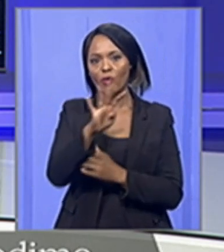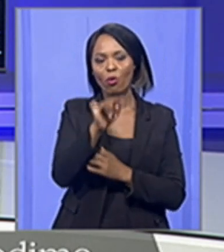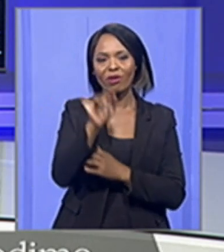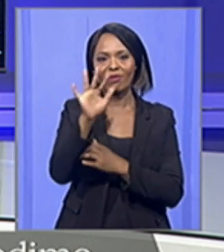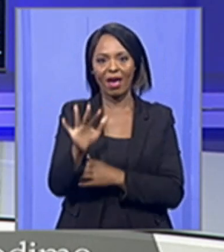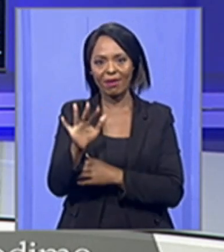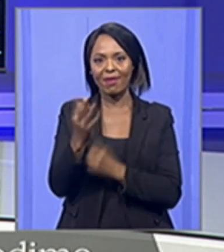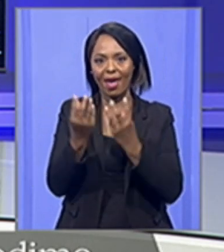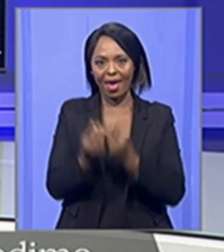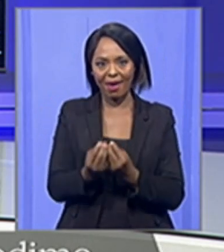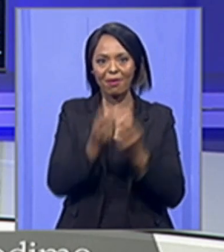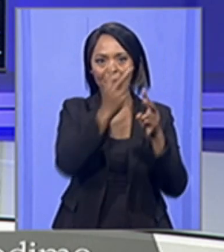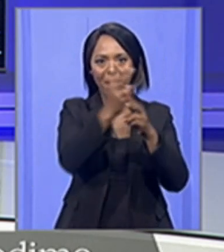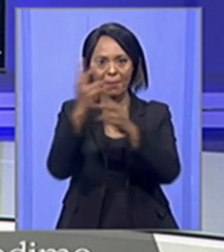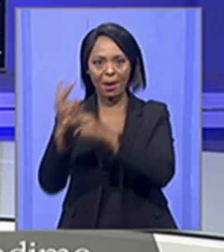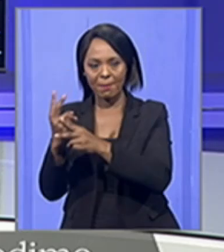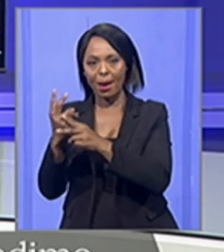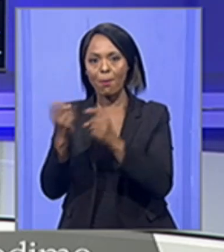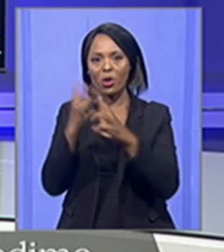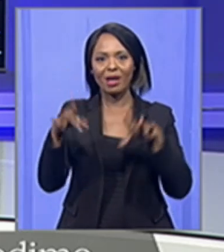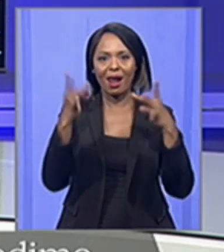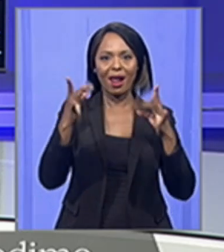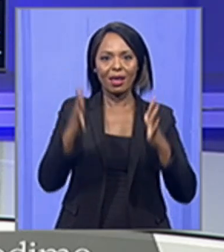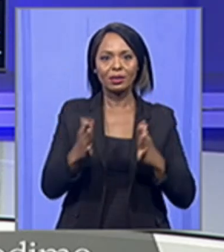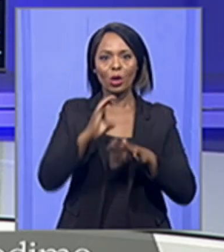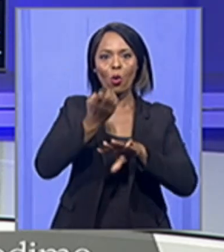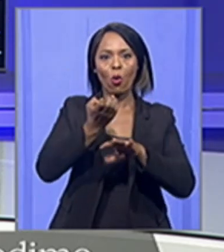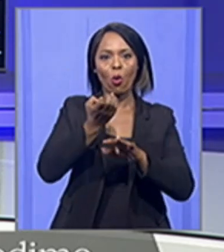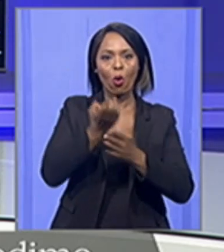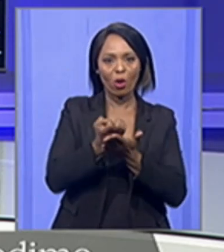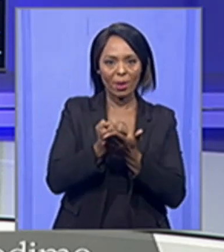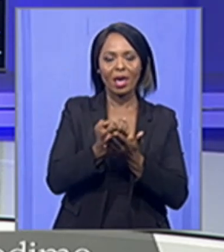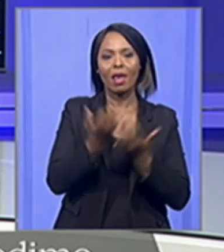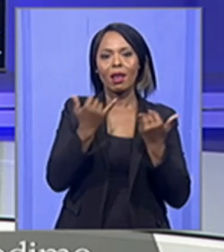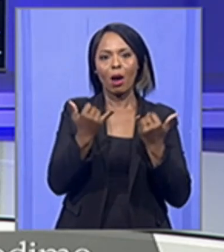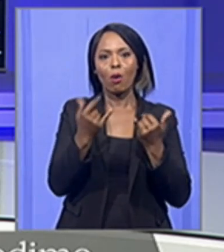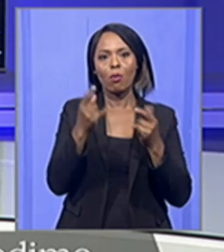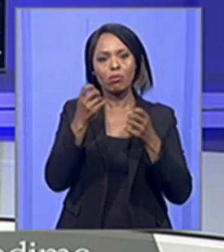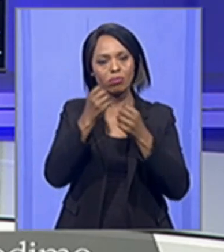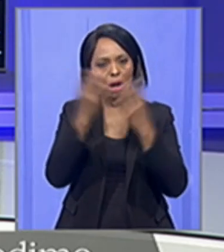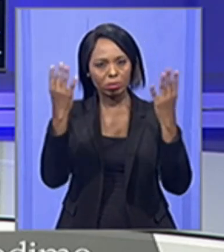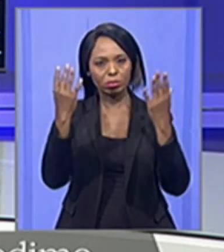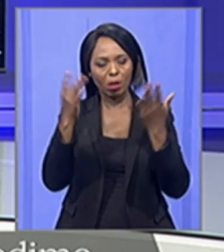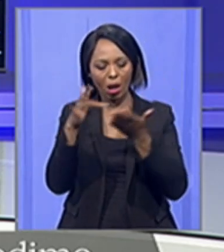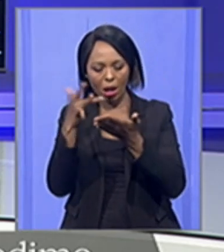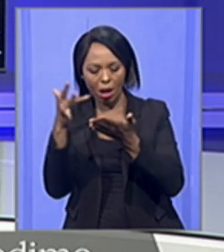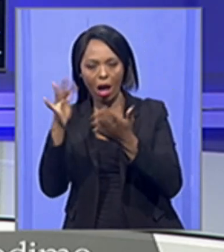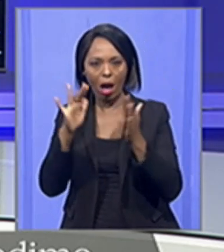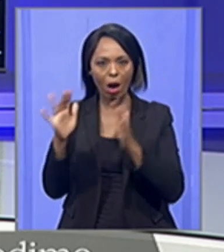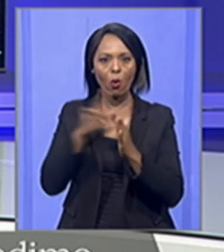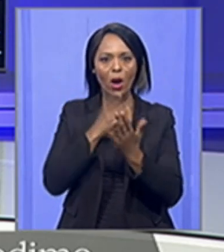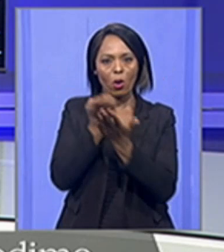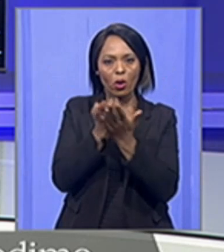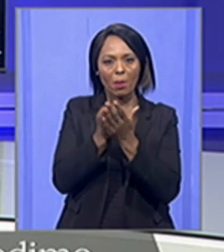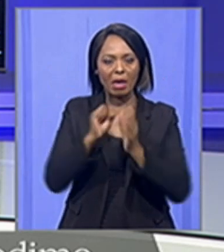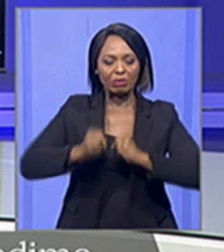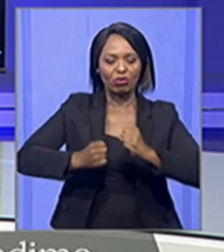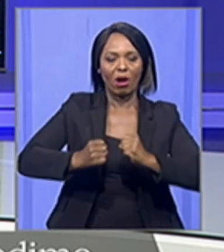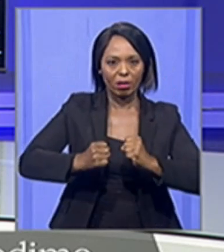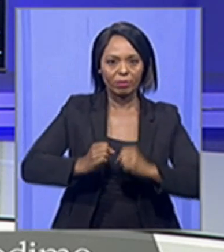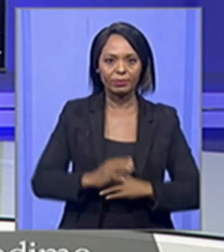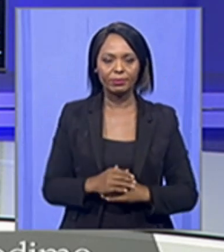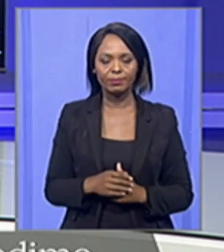4.5. Ditsebi tša ikonomi di re ditekanyetšo tša mašeleng di dirilwe ka hloko kudu go lebeletše ikonomi yeo e gogago ka